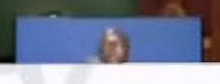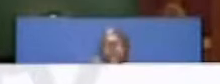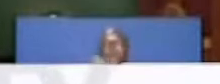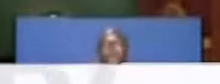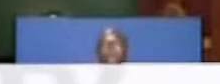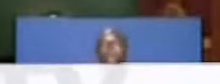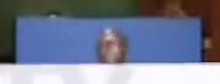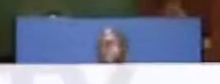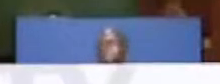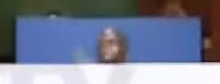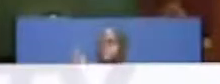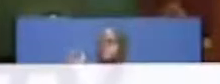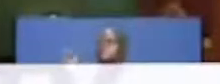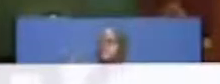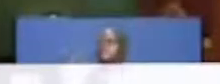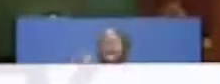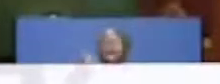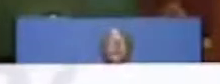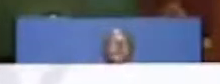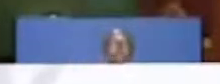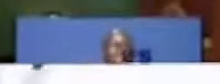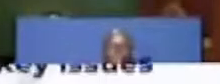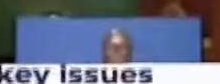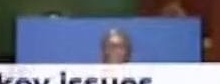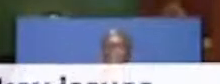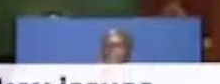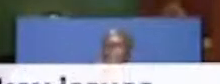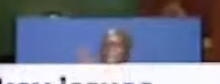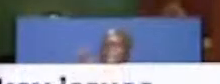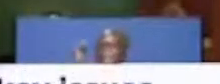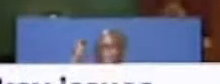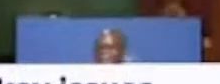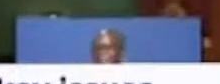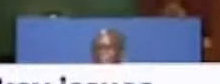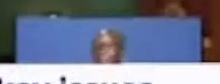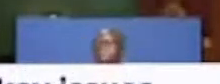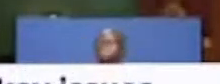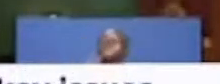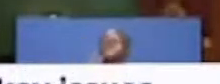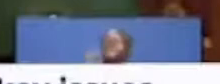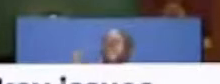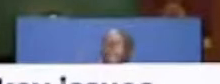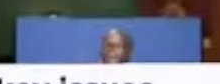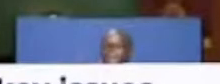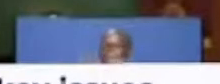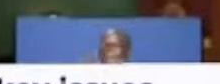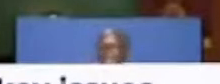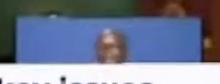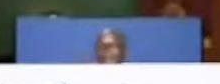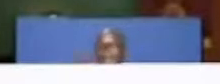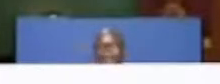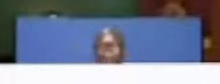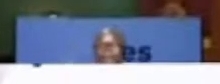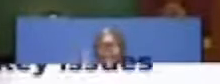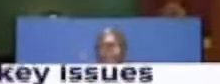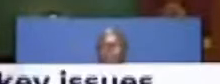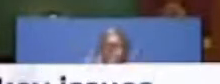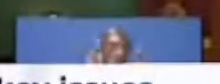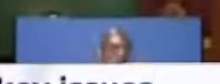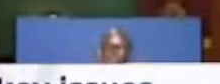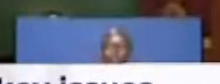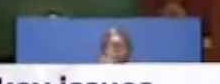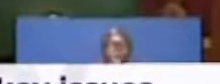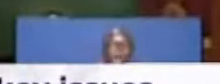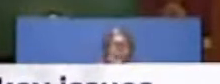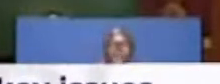Railway Corporation and KDF, has revamped the 217-kilometer Nairobi-Kisumu Railway, a